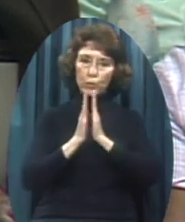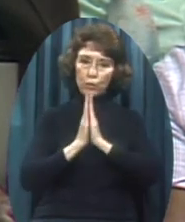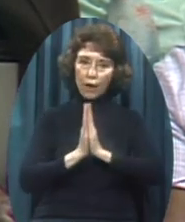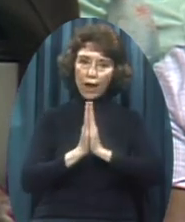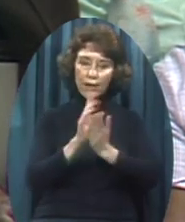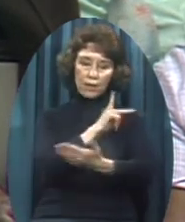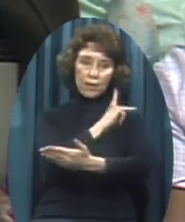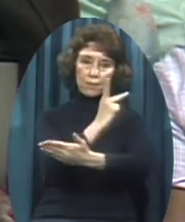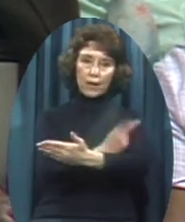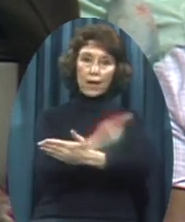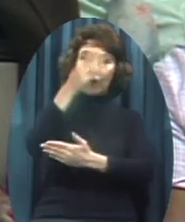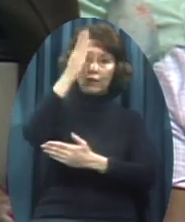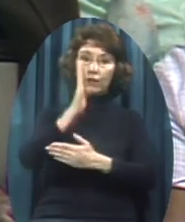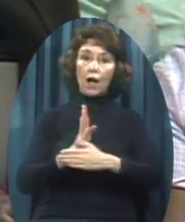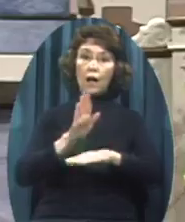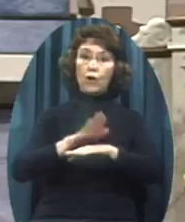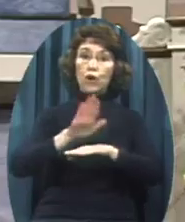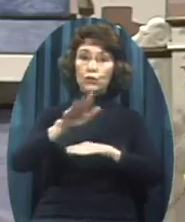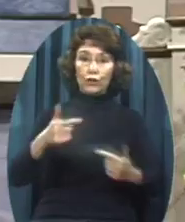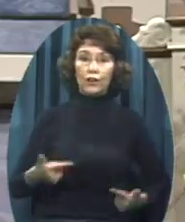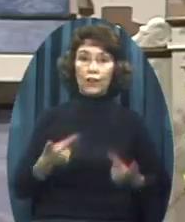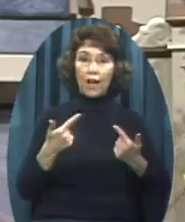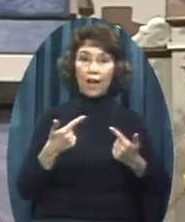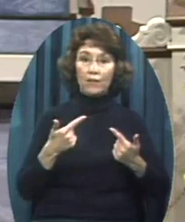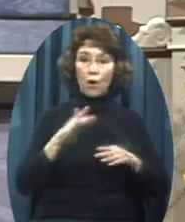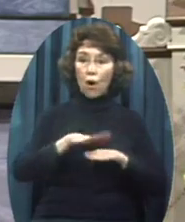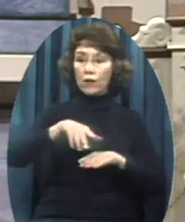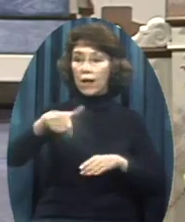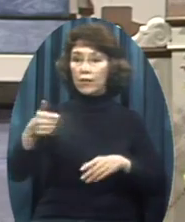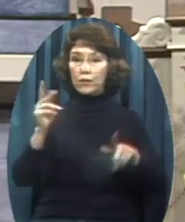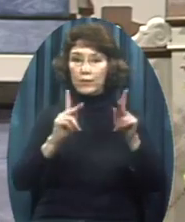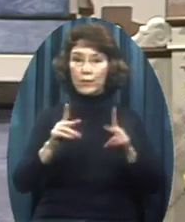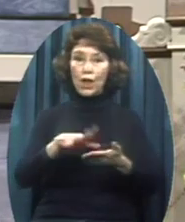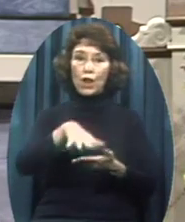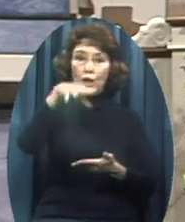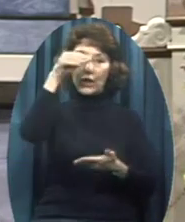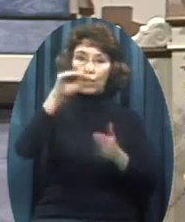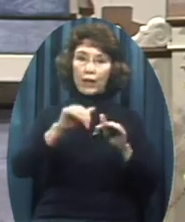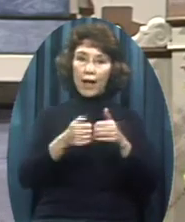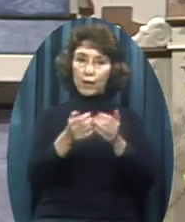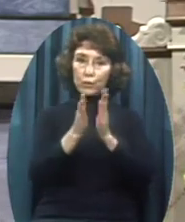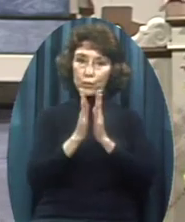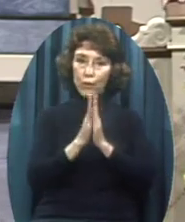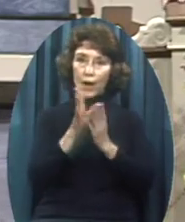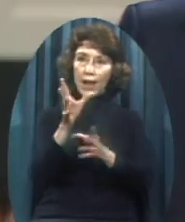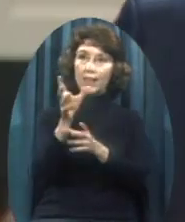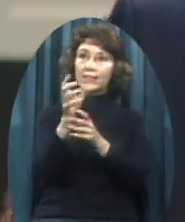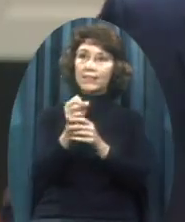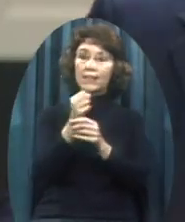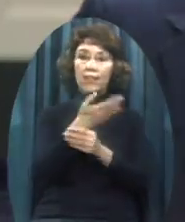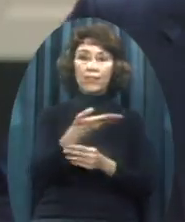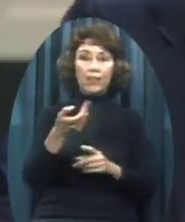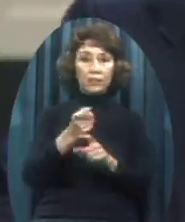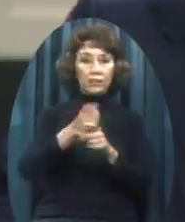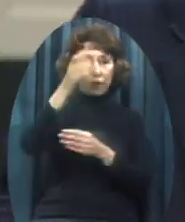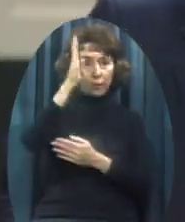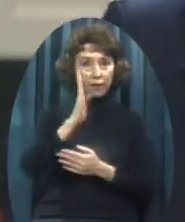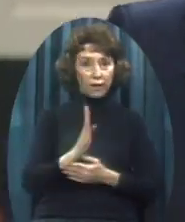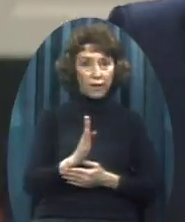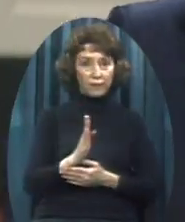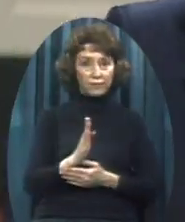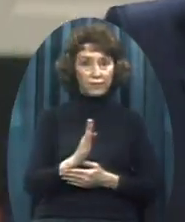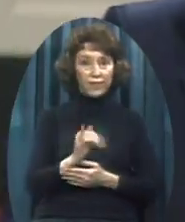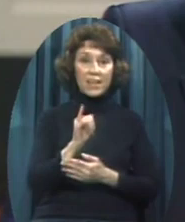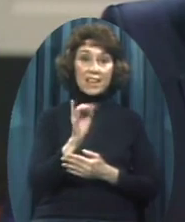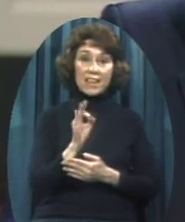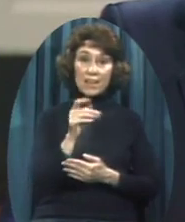God down upon your life and upon others. Learn how to pray and get things from God. If as a young convert you